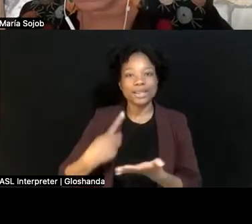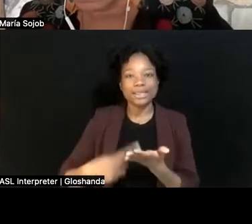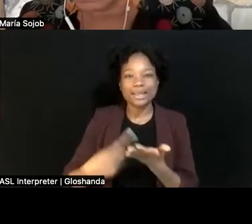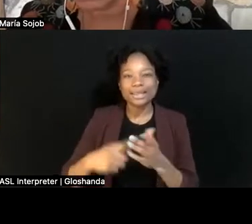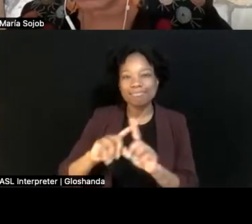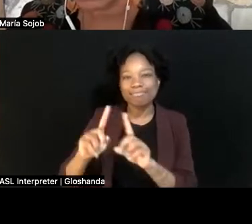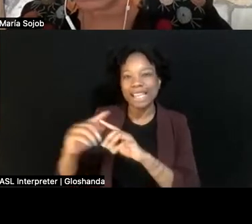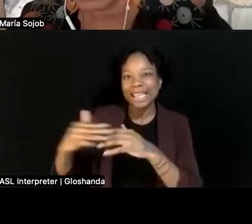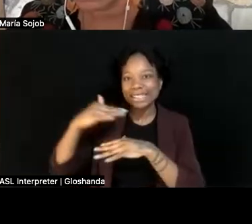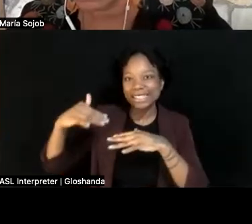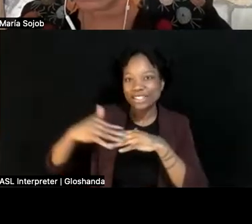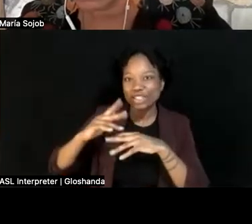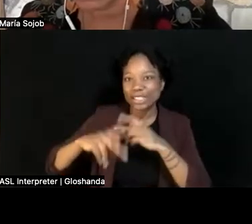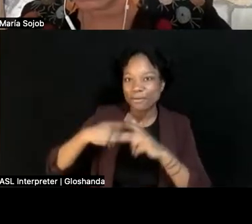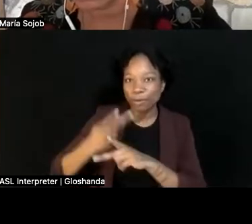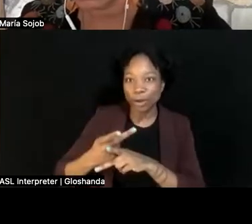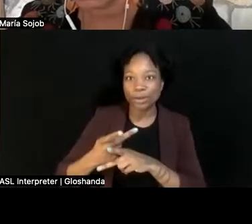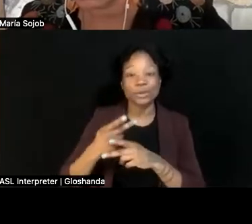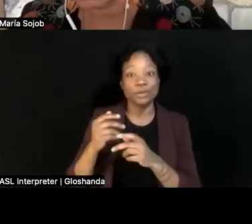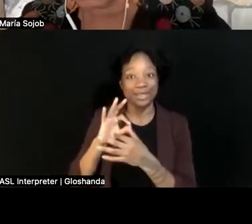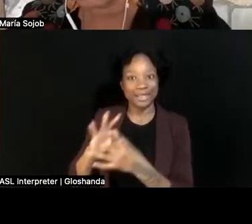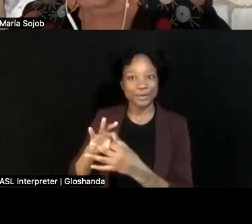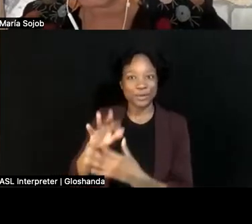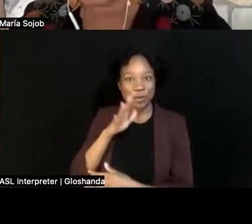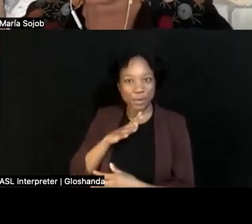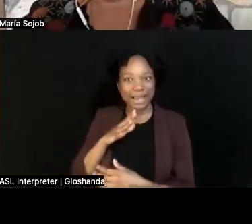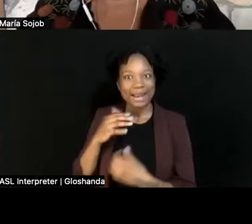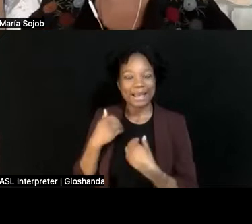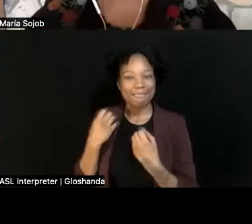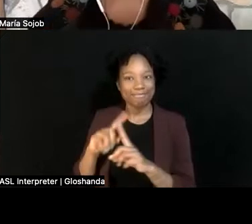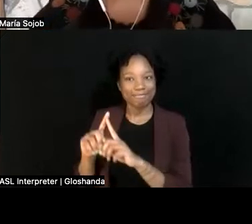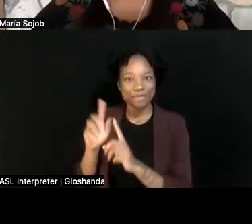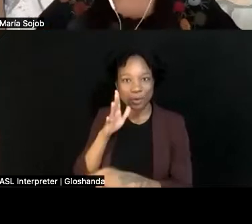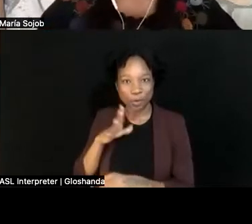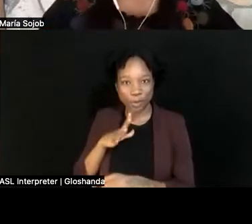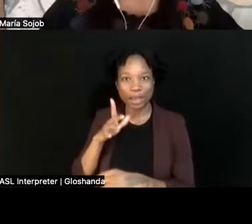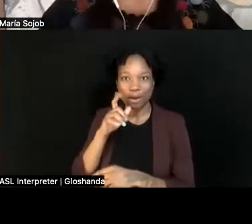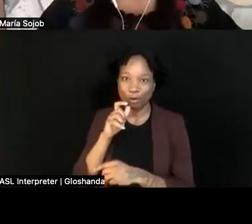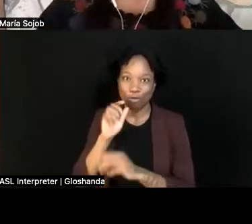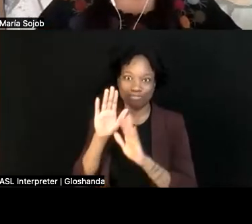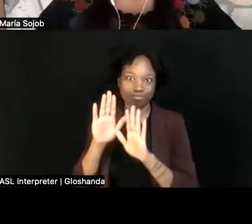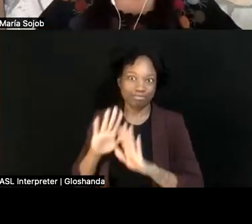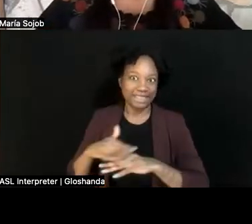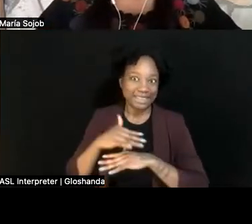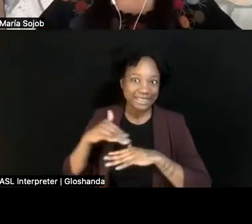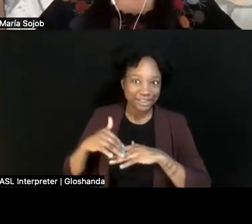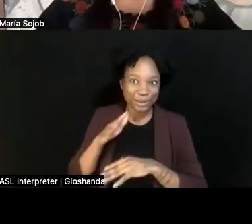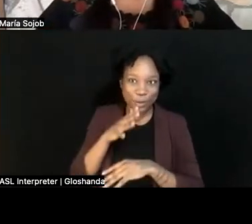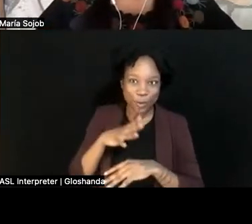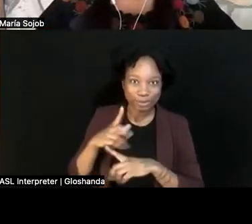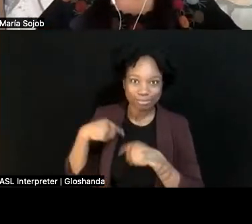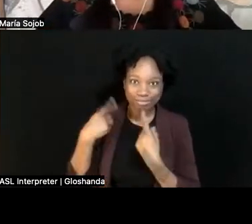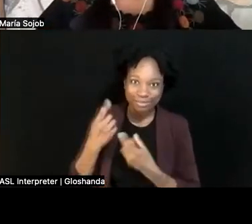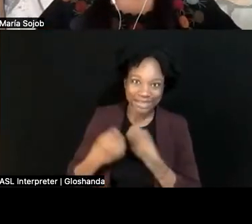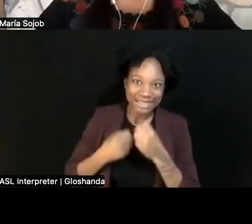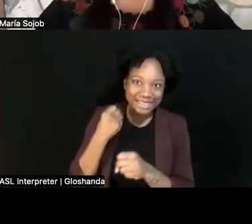work about resilience in community with a variety of crucially important topics, we're also going to talk about the form of filmmaking